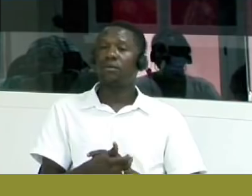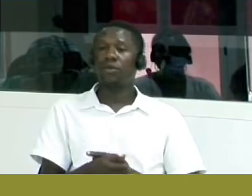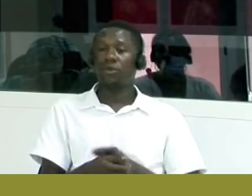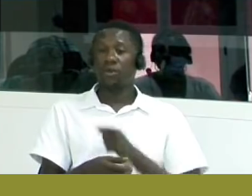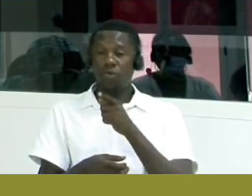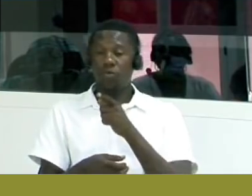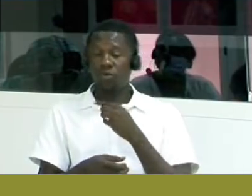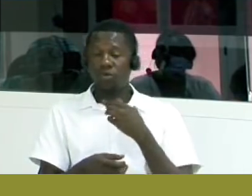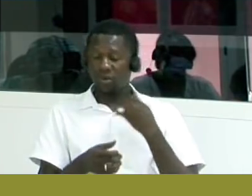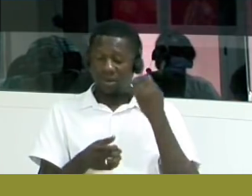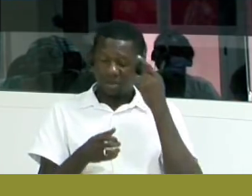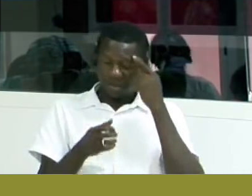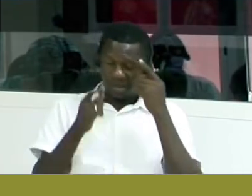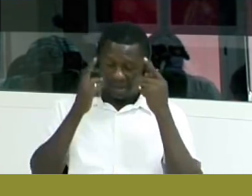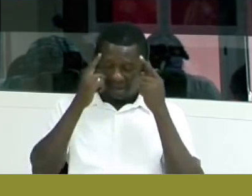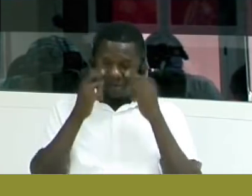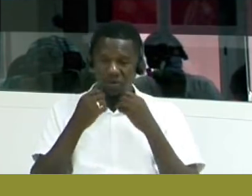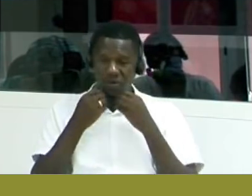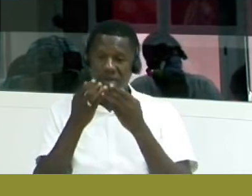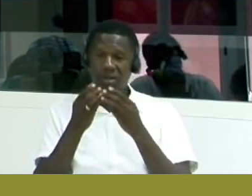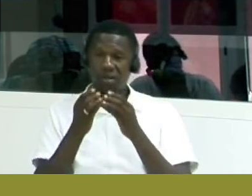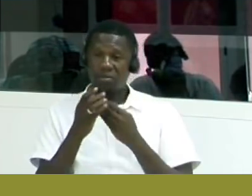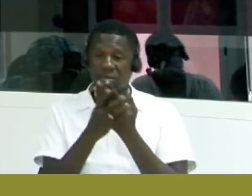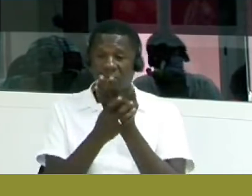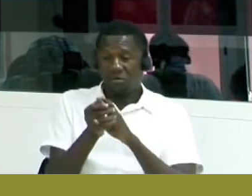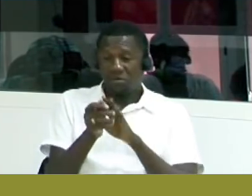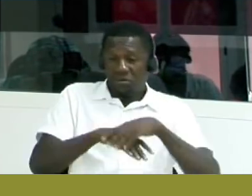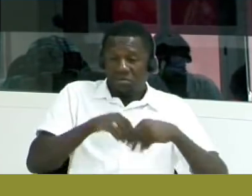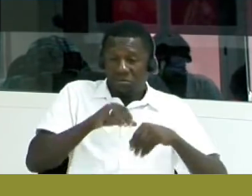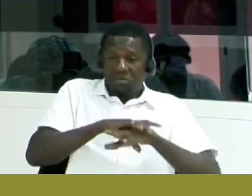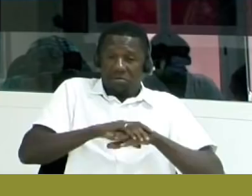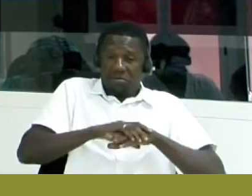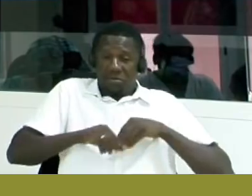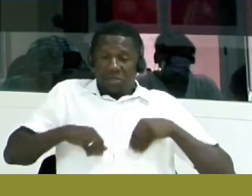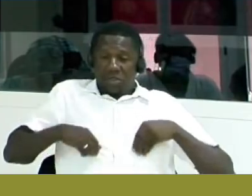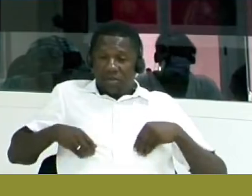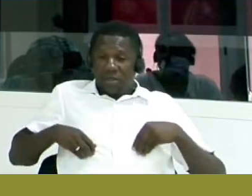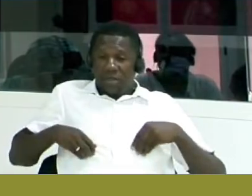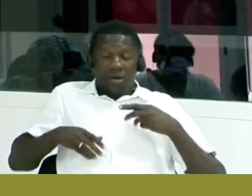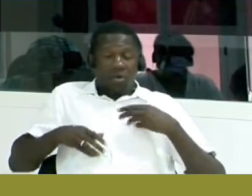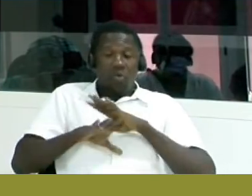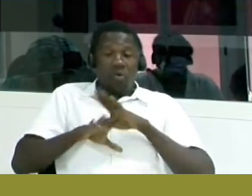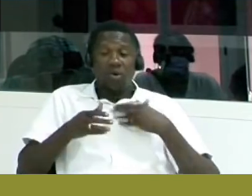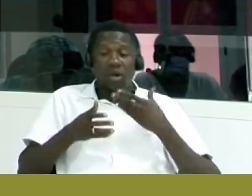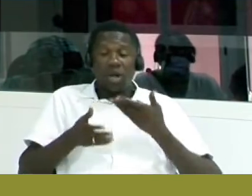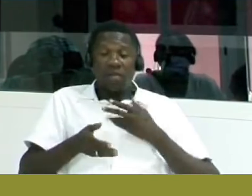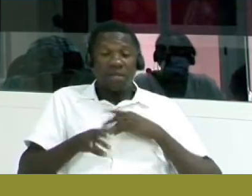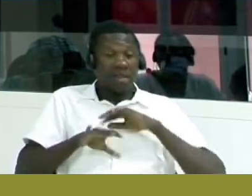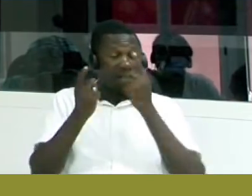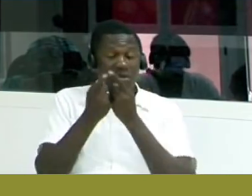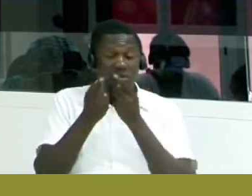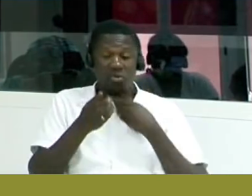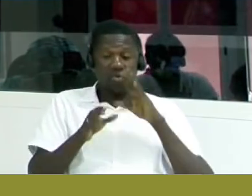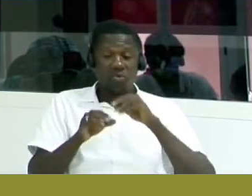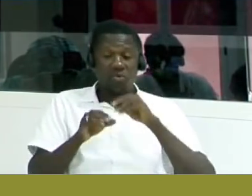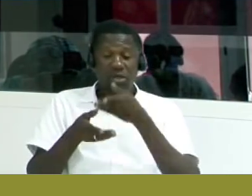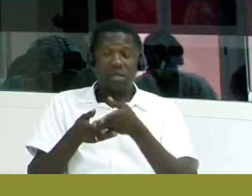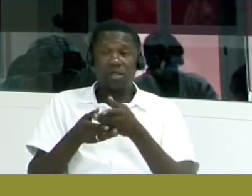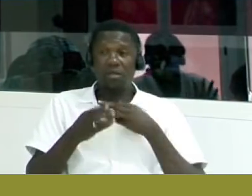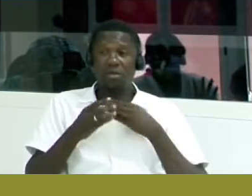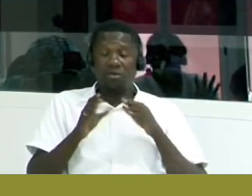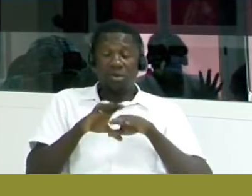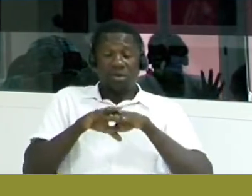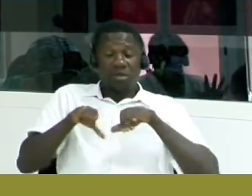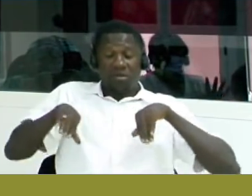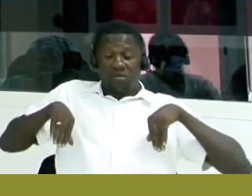you just decided to say, let me wash my hands of this. I don't want to have anything to do with this. And you give everything